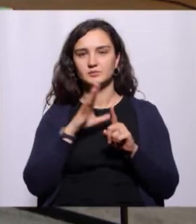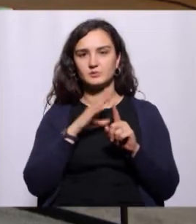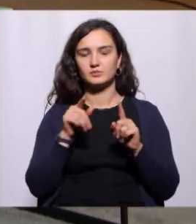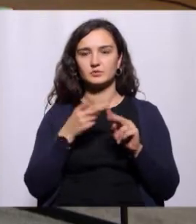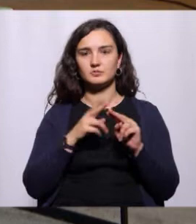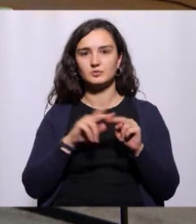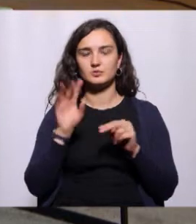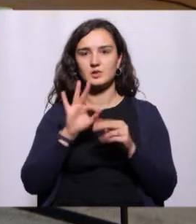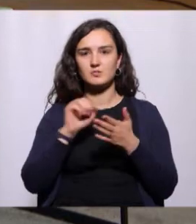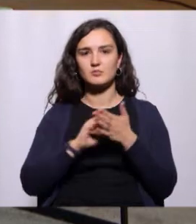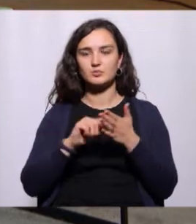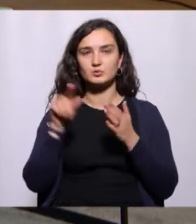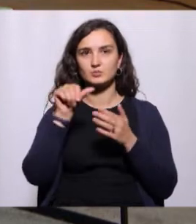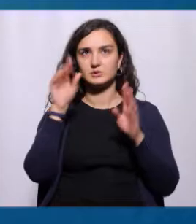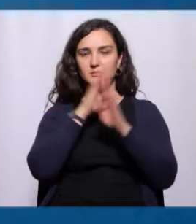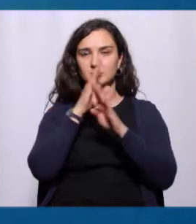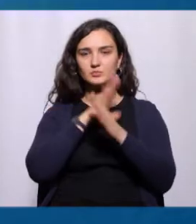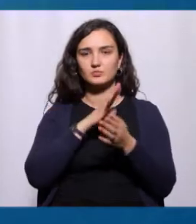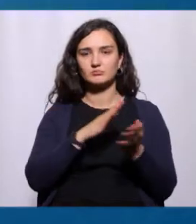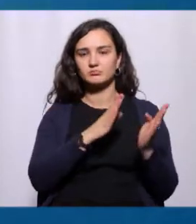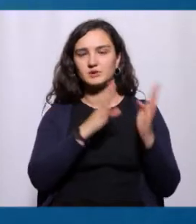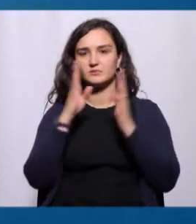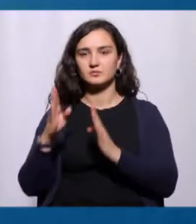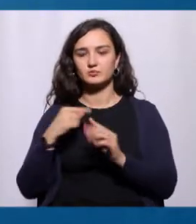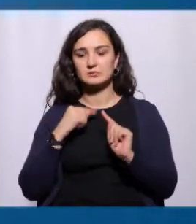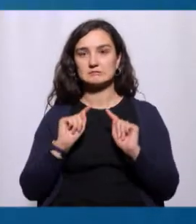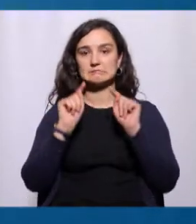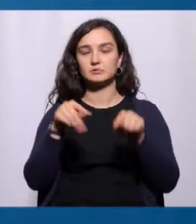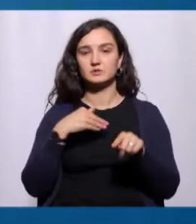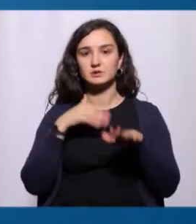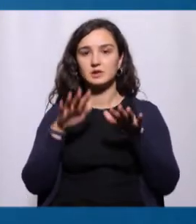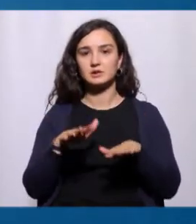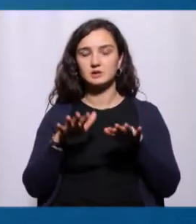delayed because of bad weather. We got to our destination